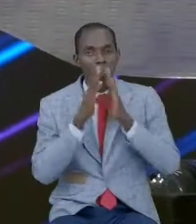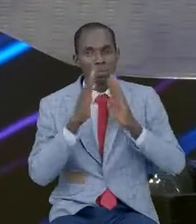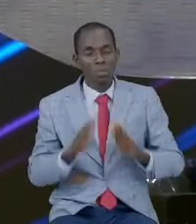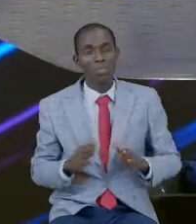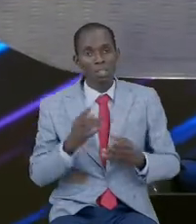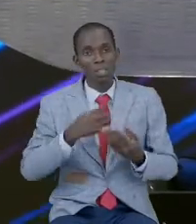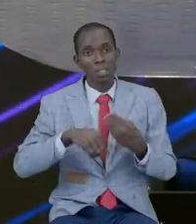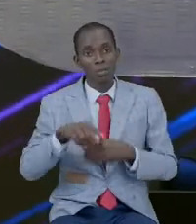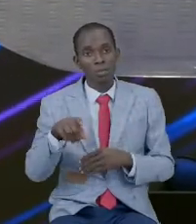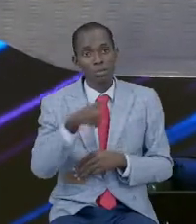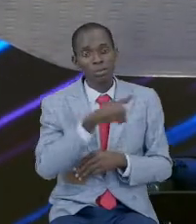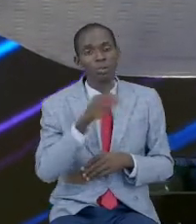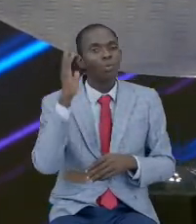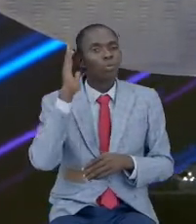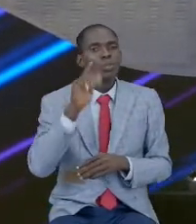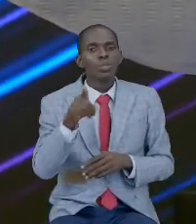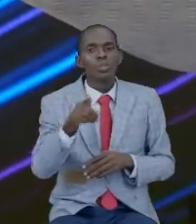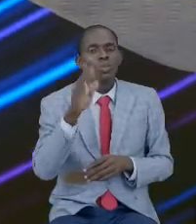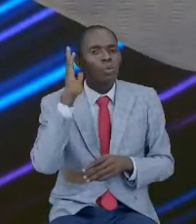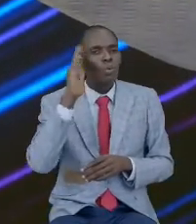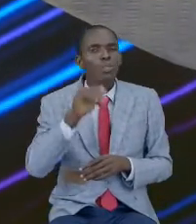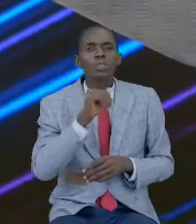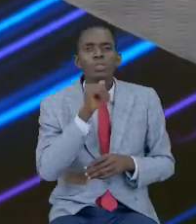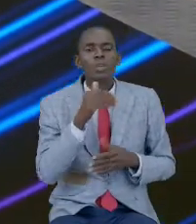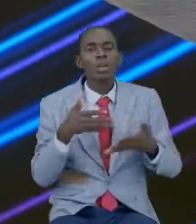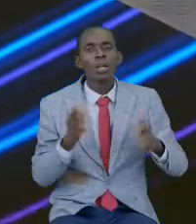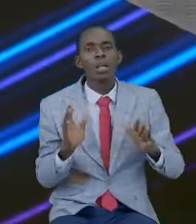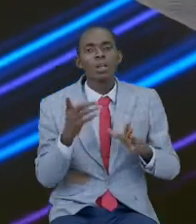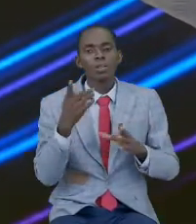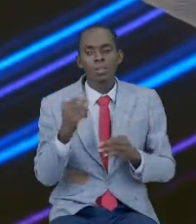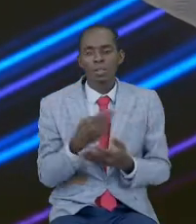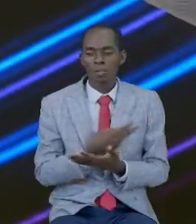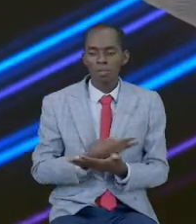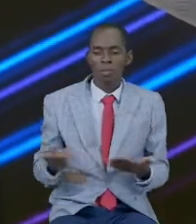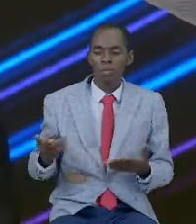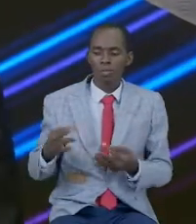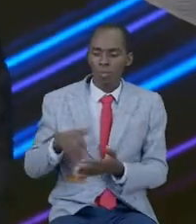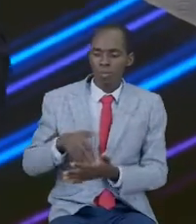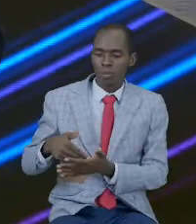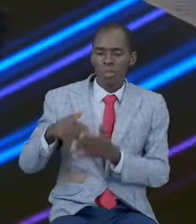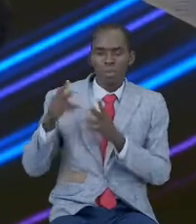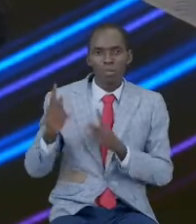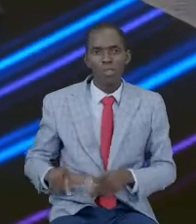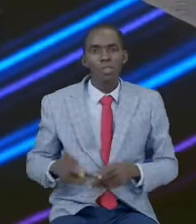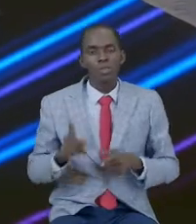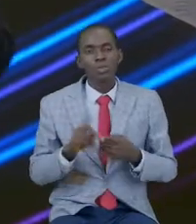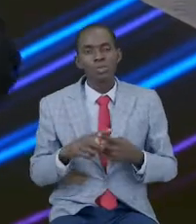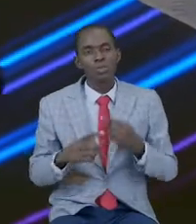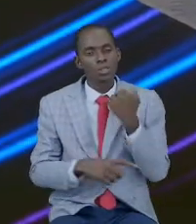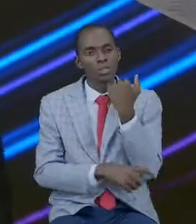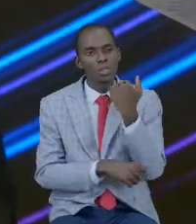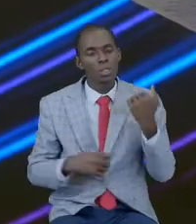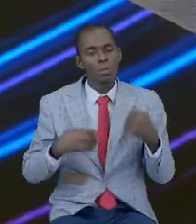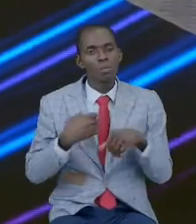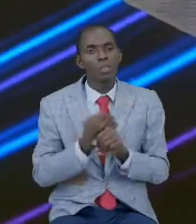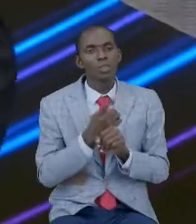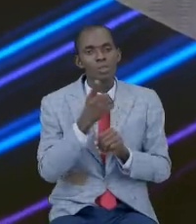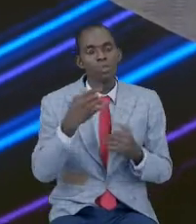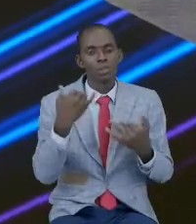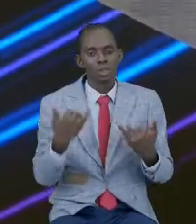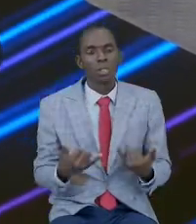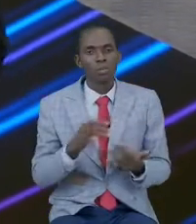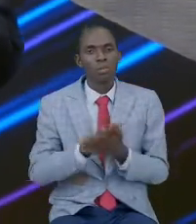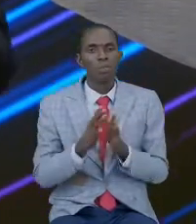allow the failure of a weak person to rub off on you and to make you as weak as